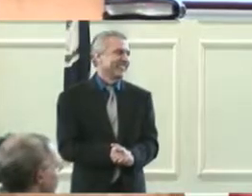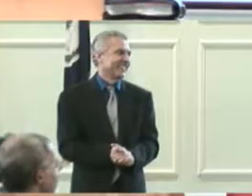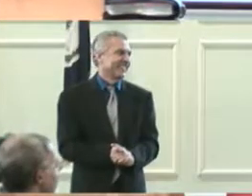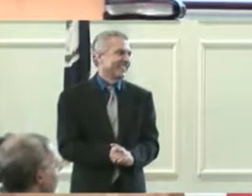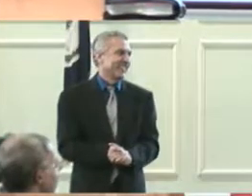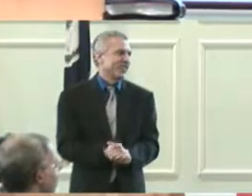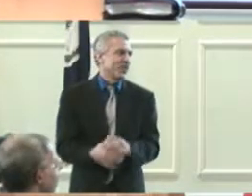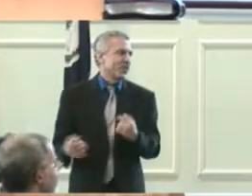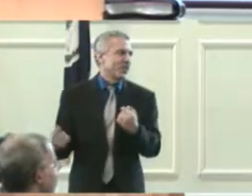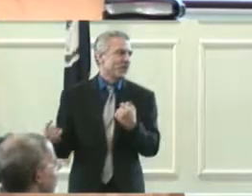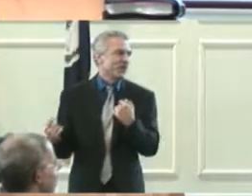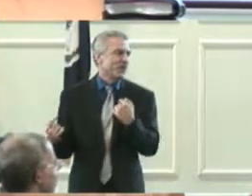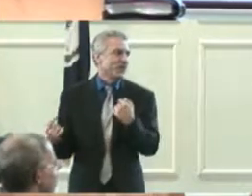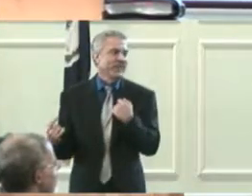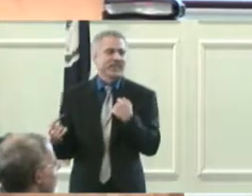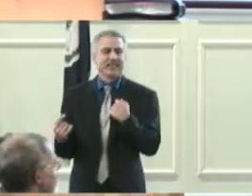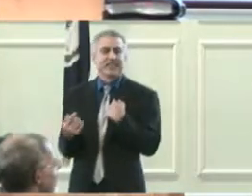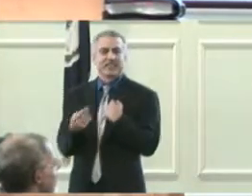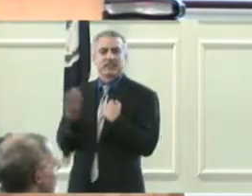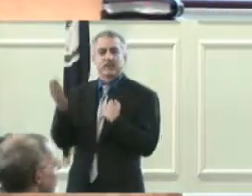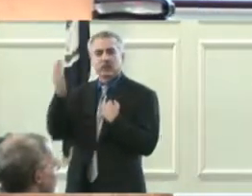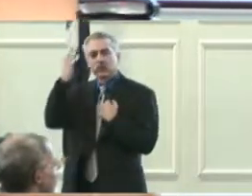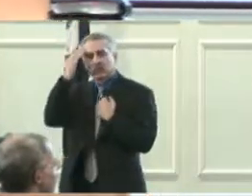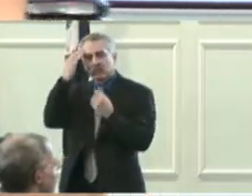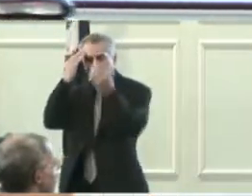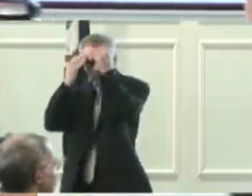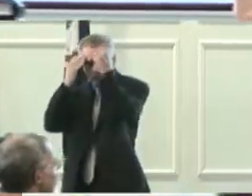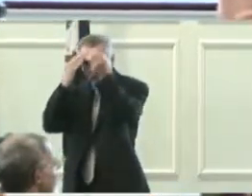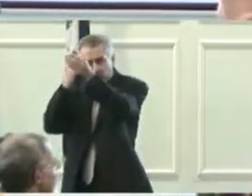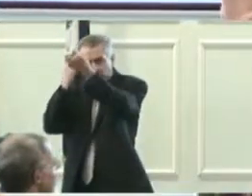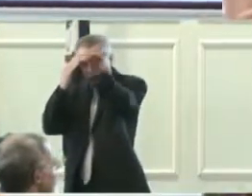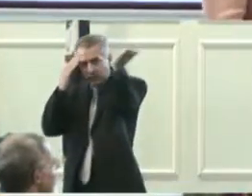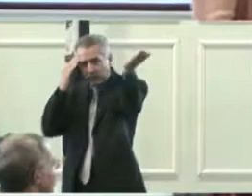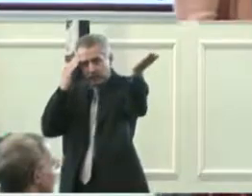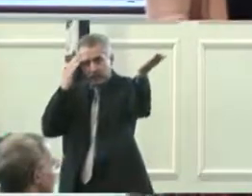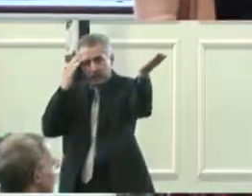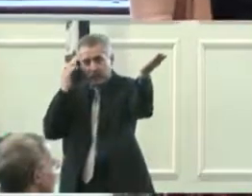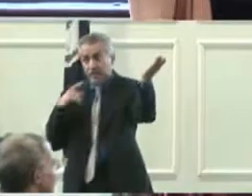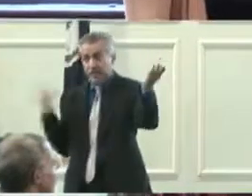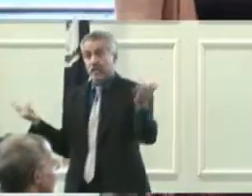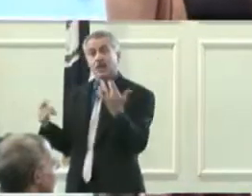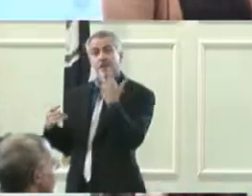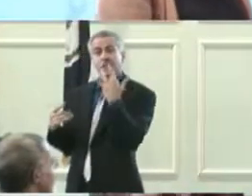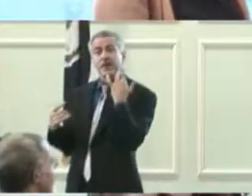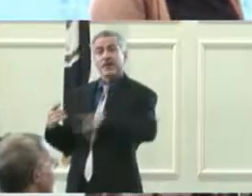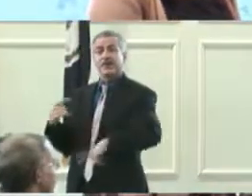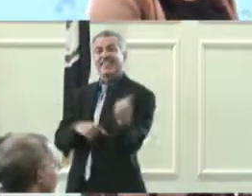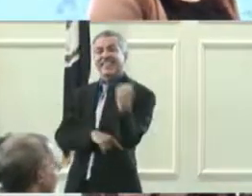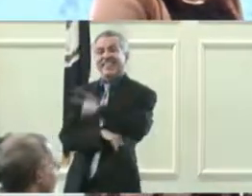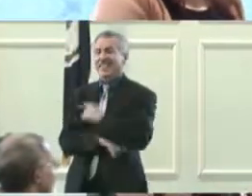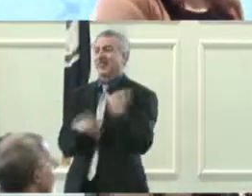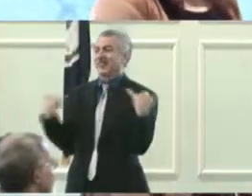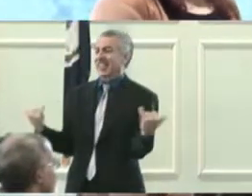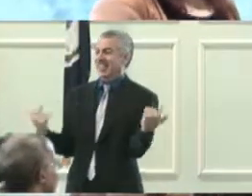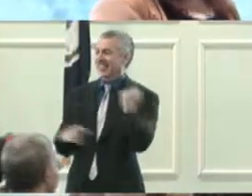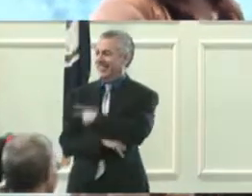So. Some of you may or may not know that today is actually her birthday. Okay.